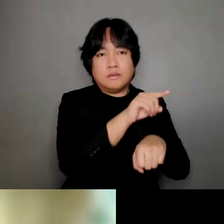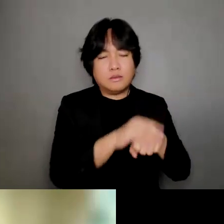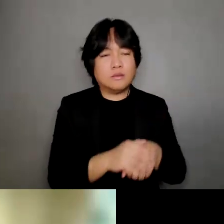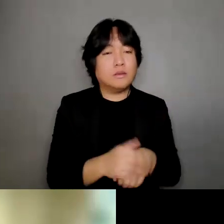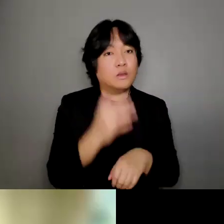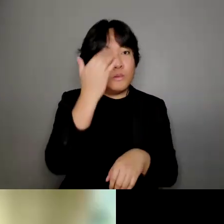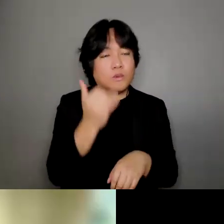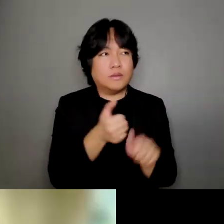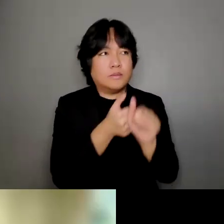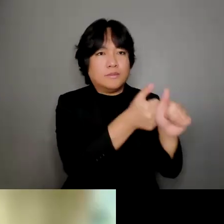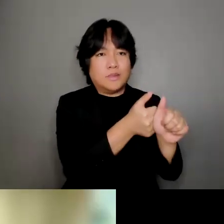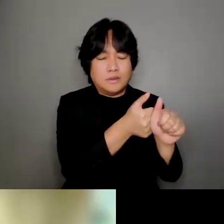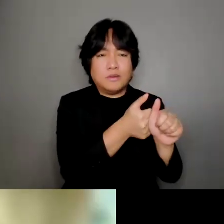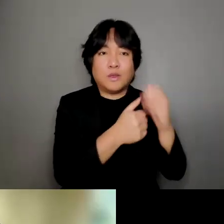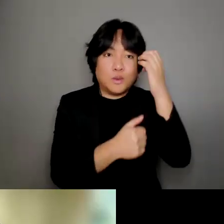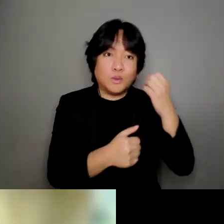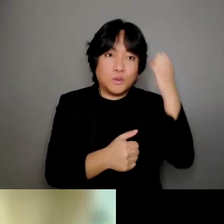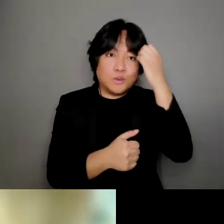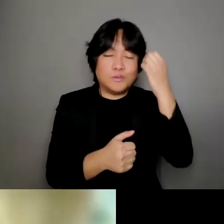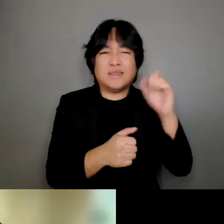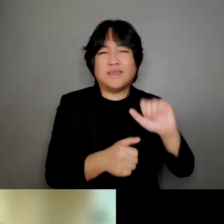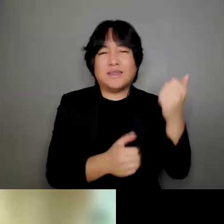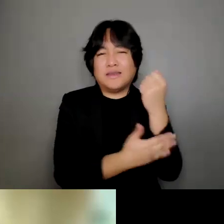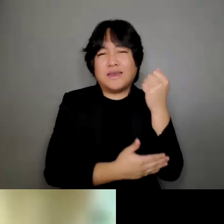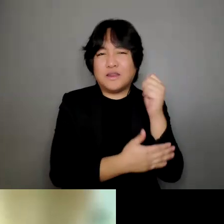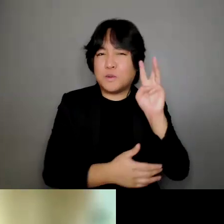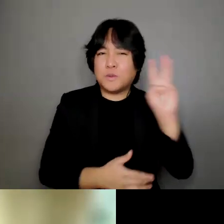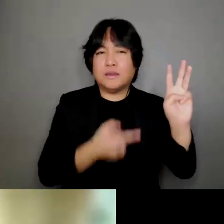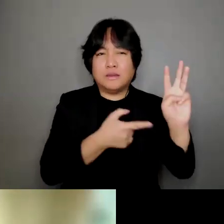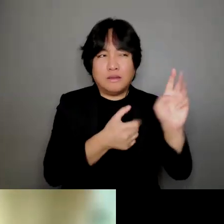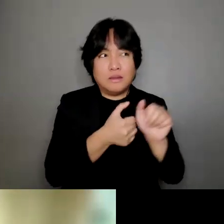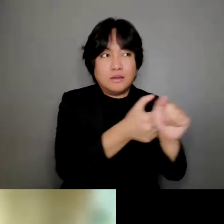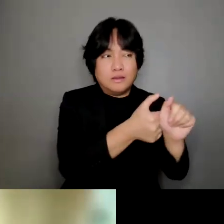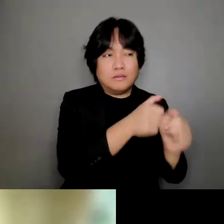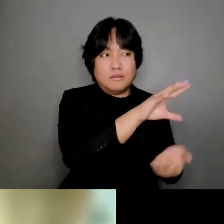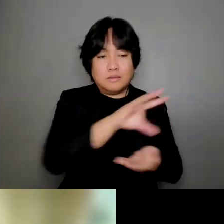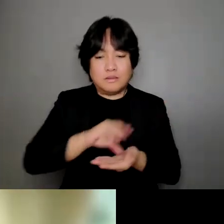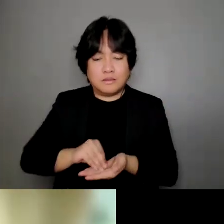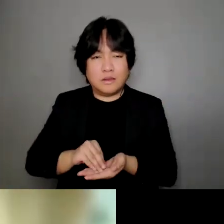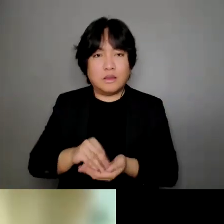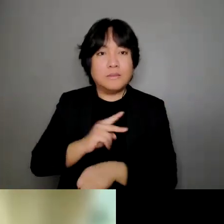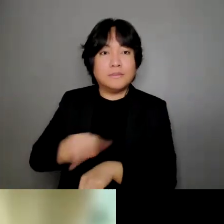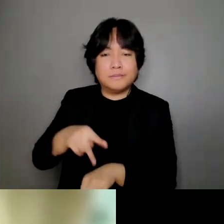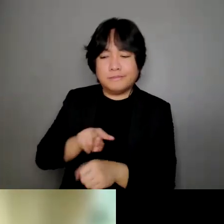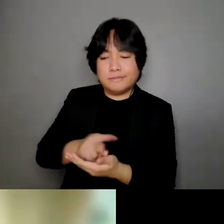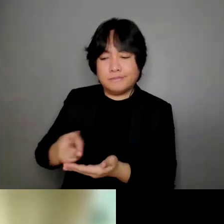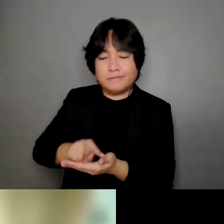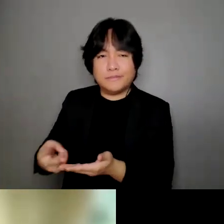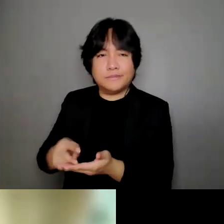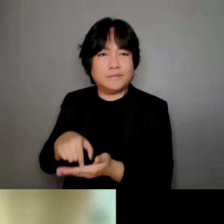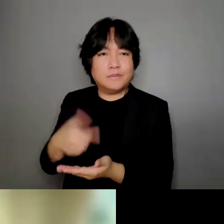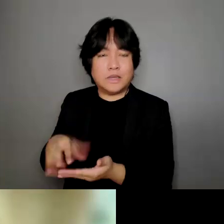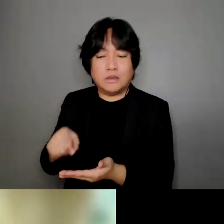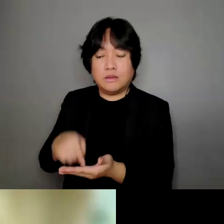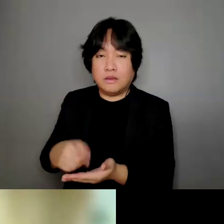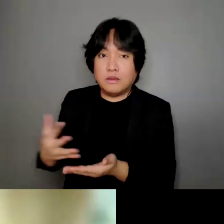Philippine languages. On the surface, mukhang okay ito, logical and sound. There are many ways to ensure na we